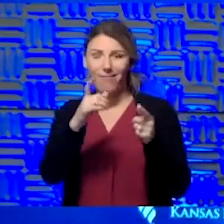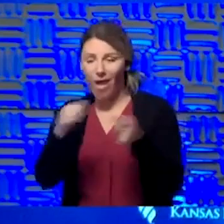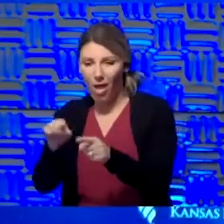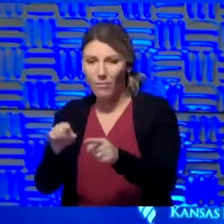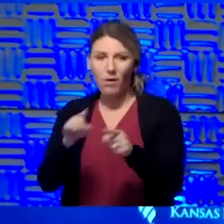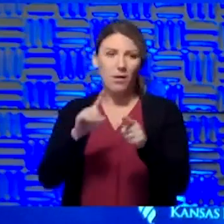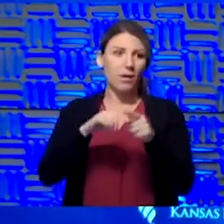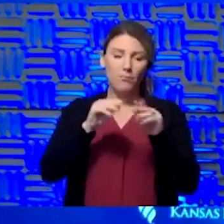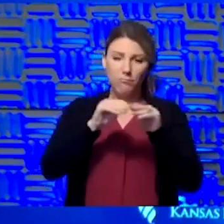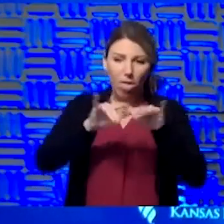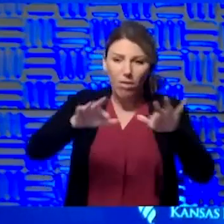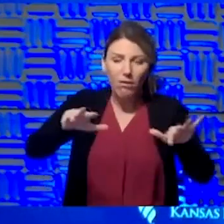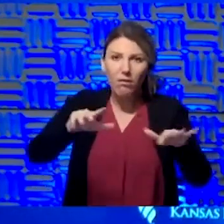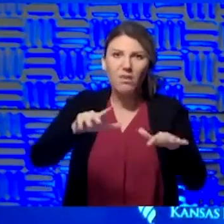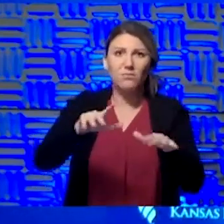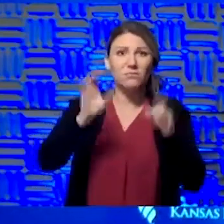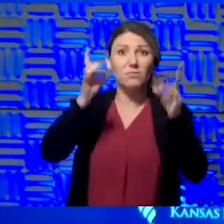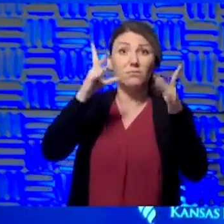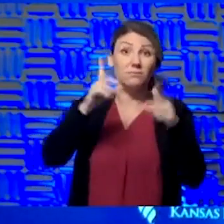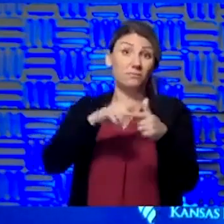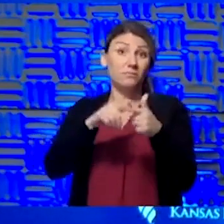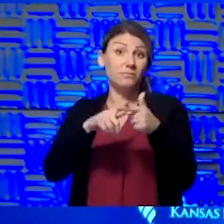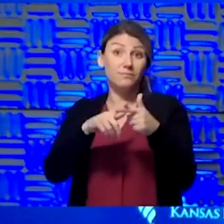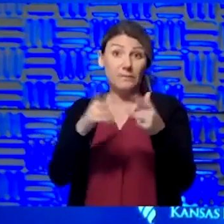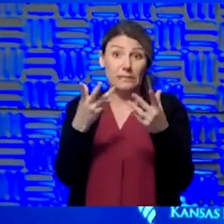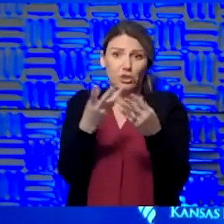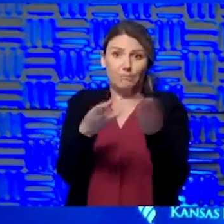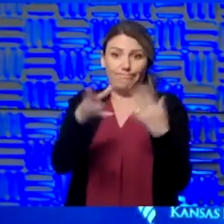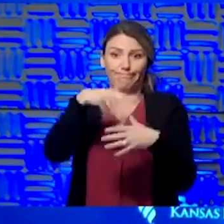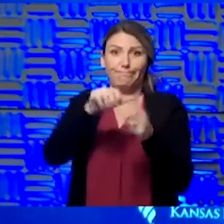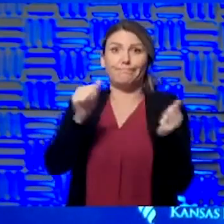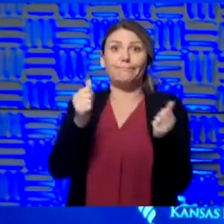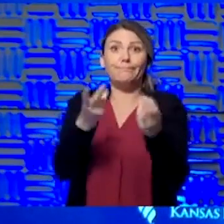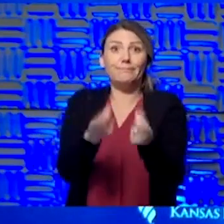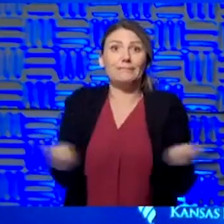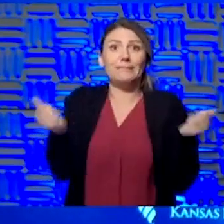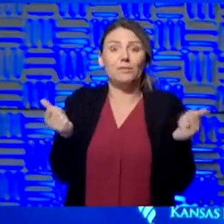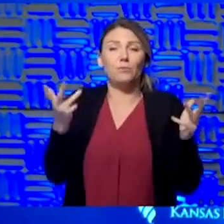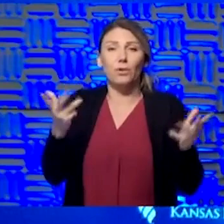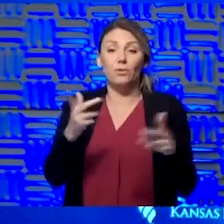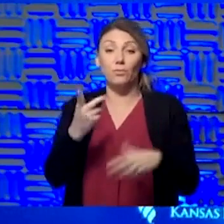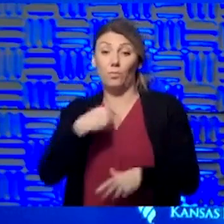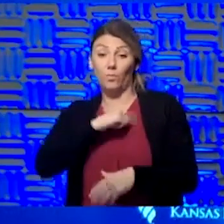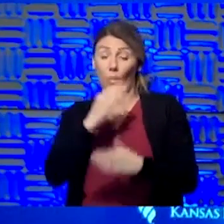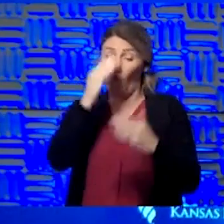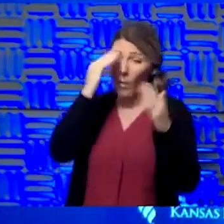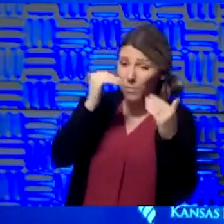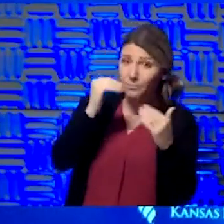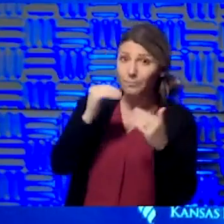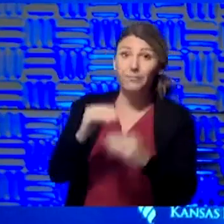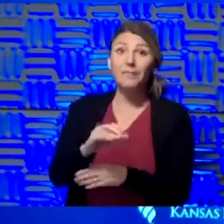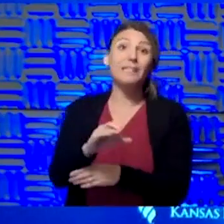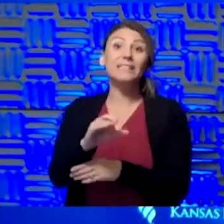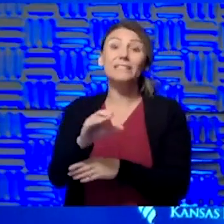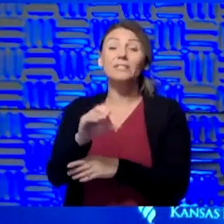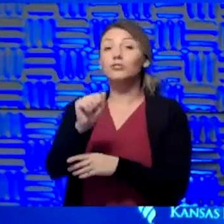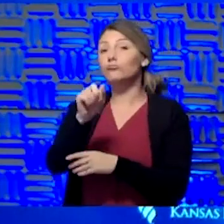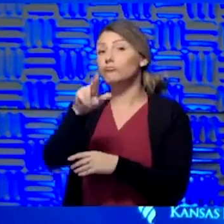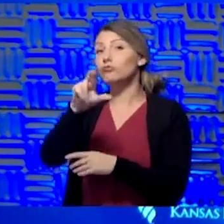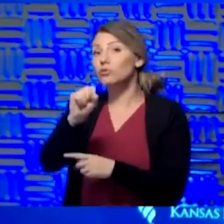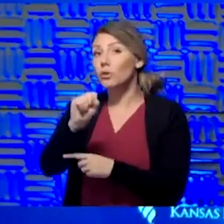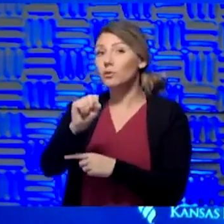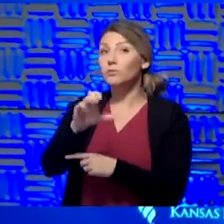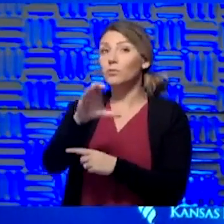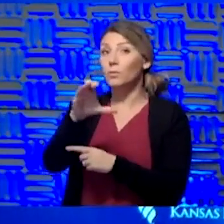then it sort of disappeared, and we can only hope that SARS-CoV-2 will follow that trend. But because